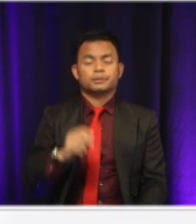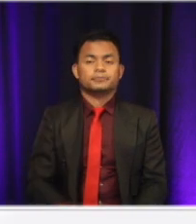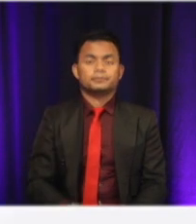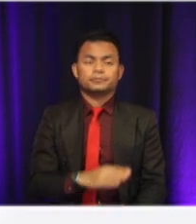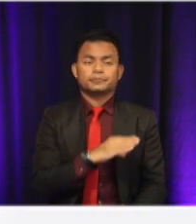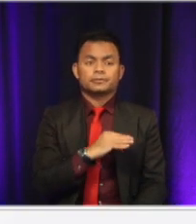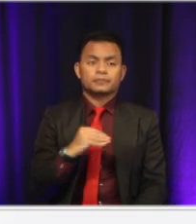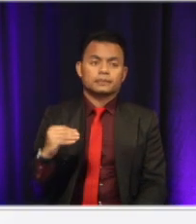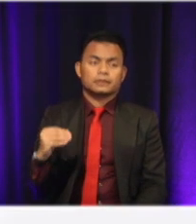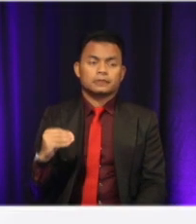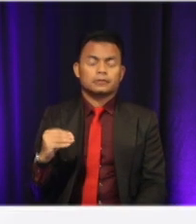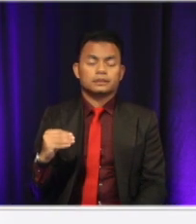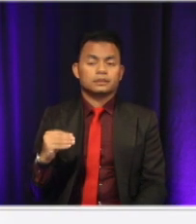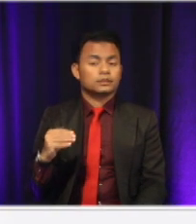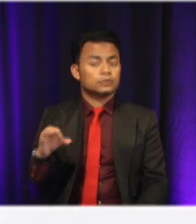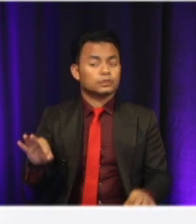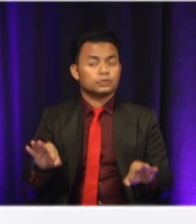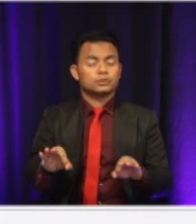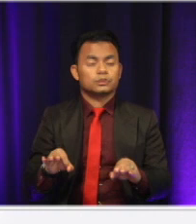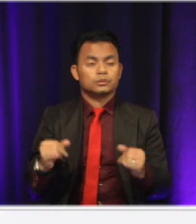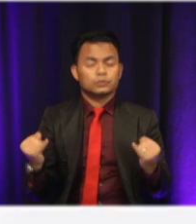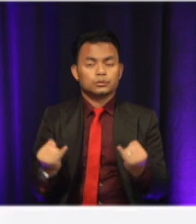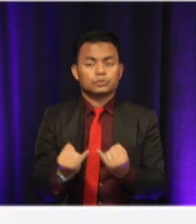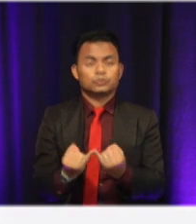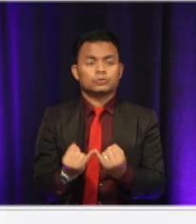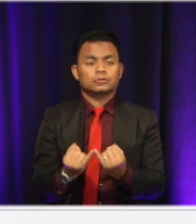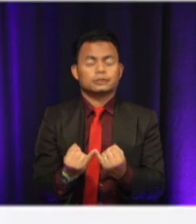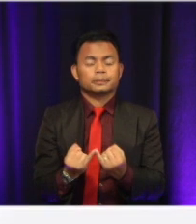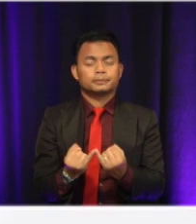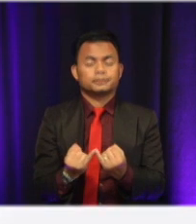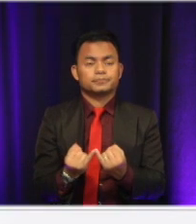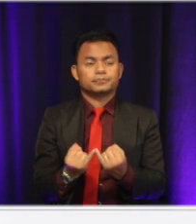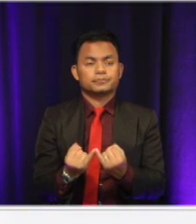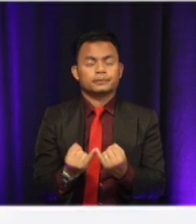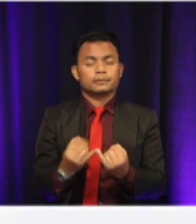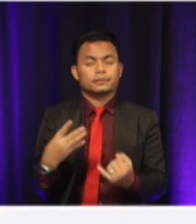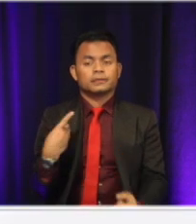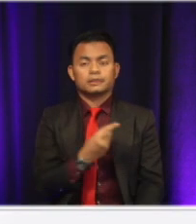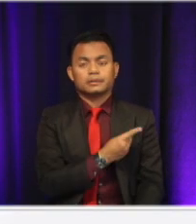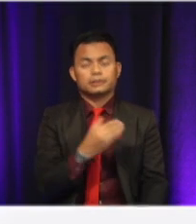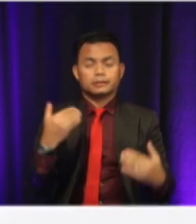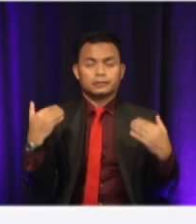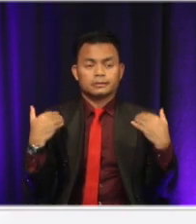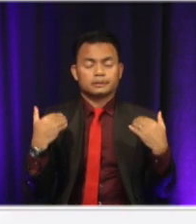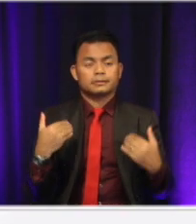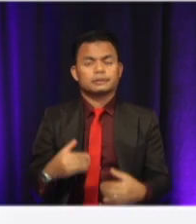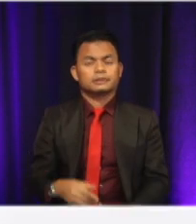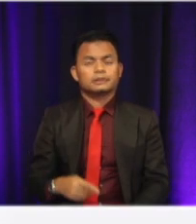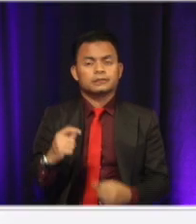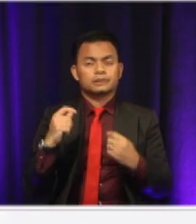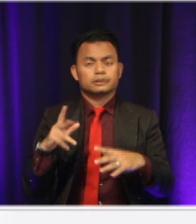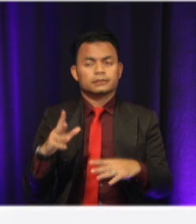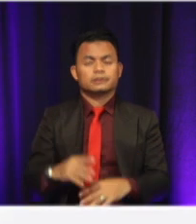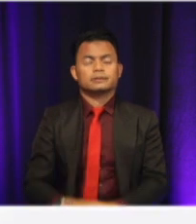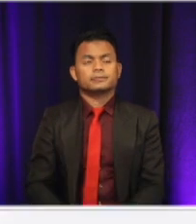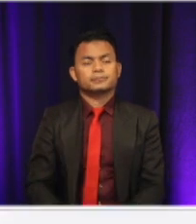revenge. And also, finally, you have Portia's trick. And what she does in the